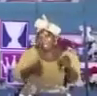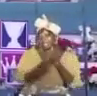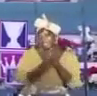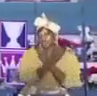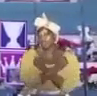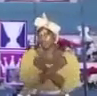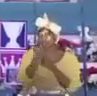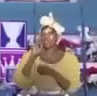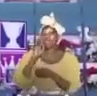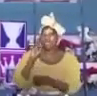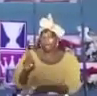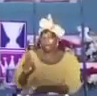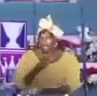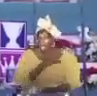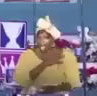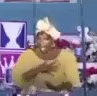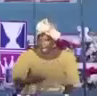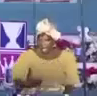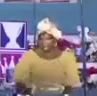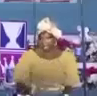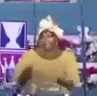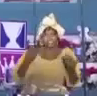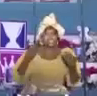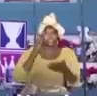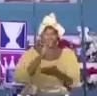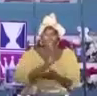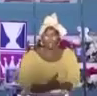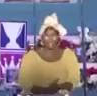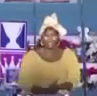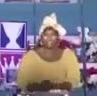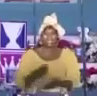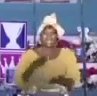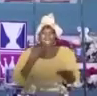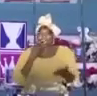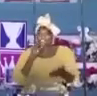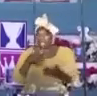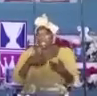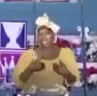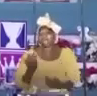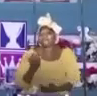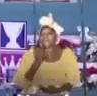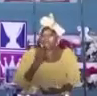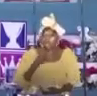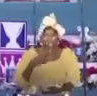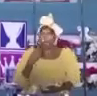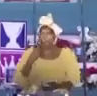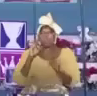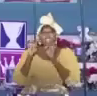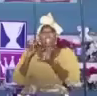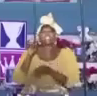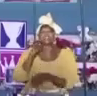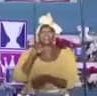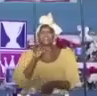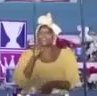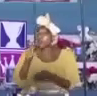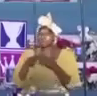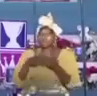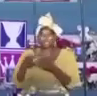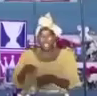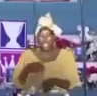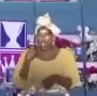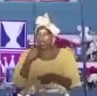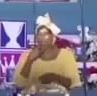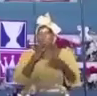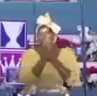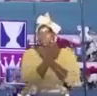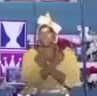hated Nehemiah. When the king loved him as a cupbearer, he got favor. Who hates you does not matter, but who likes you in